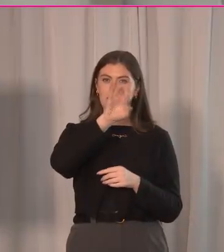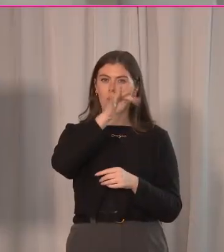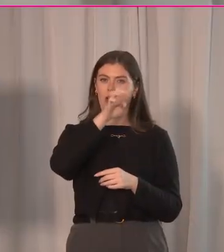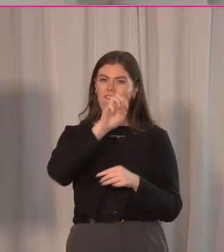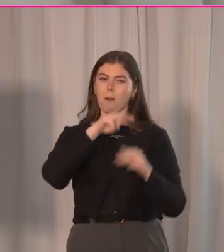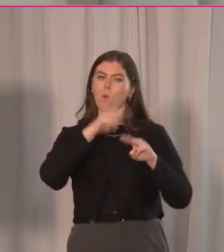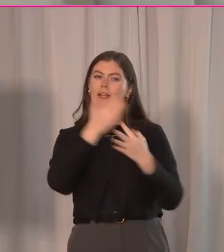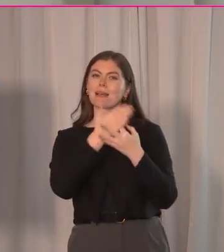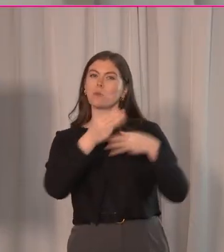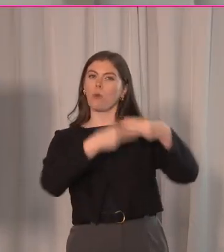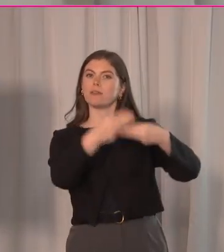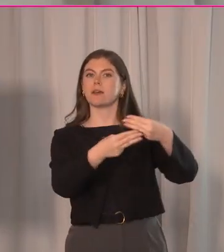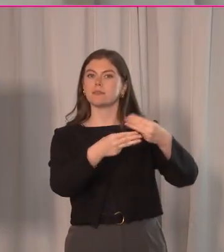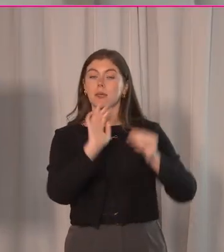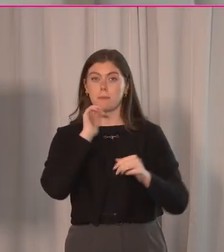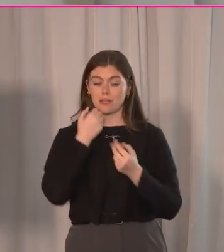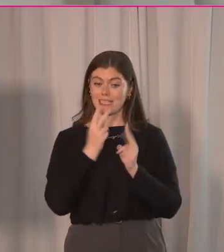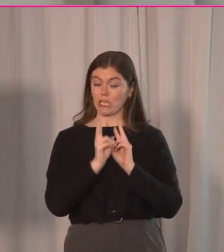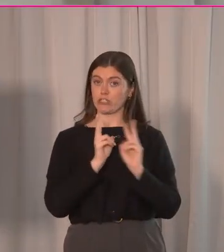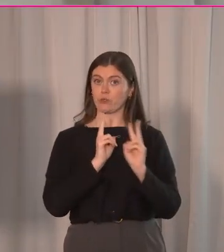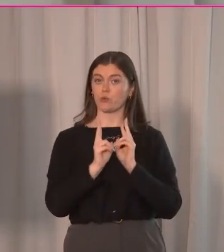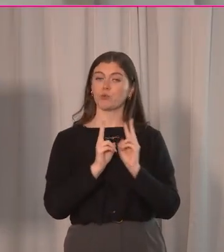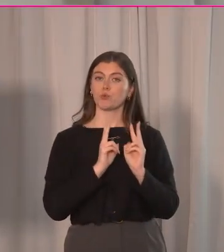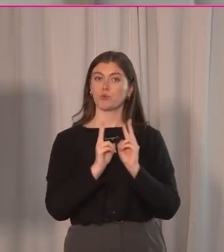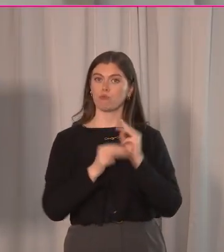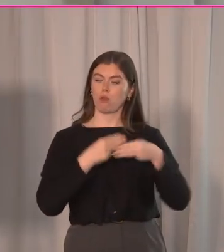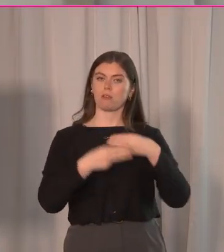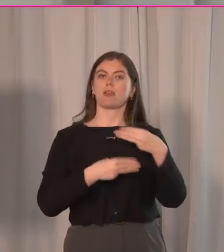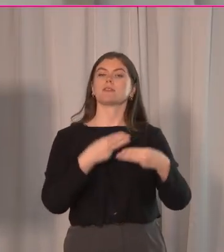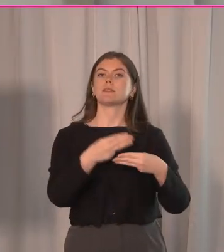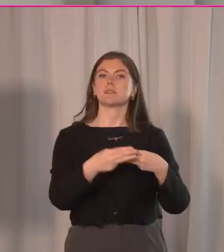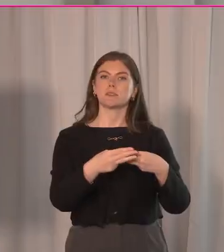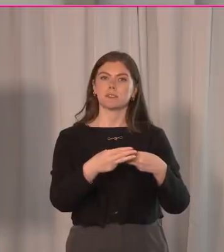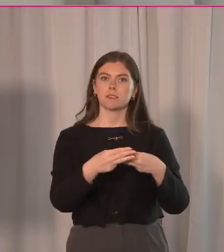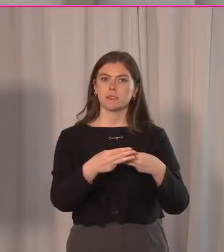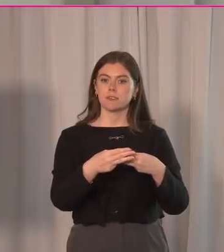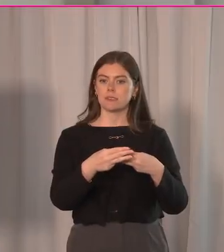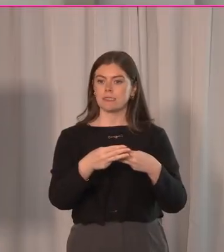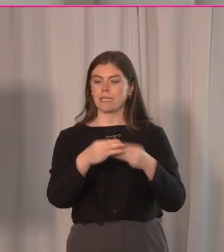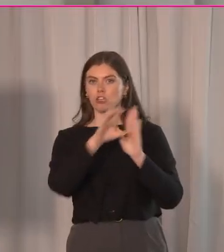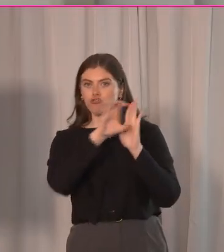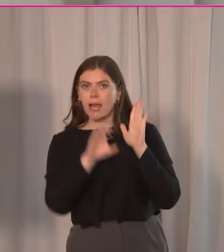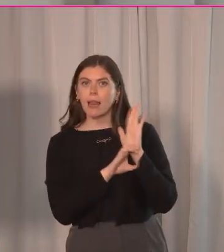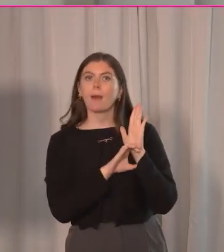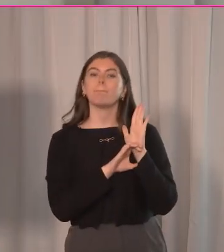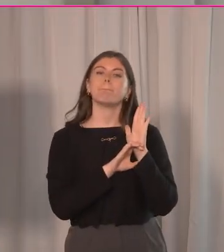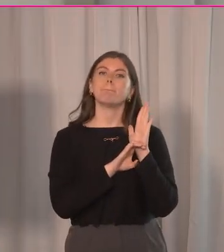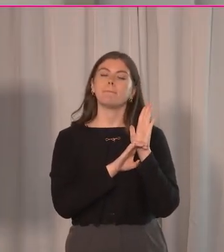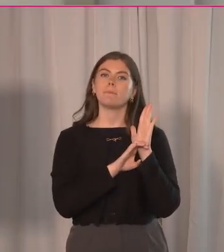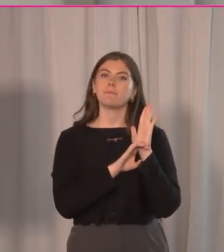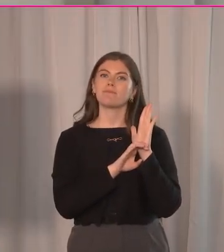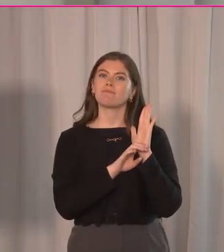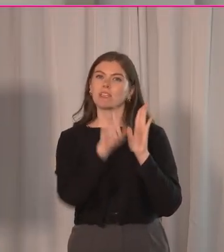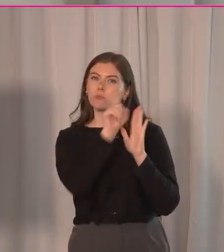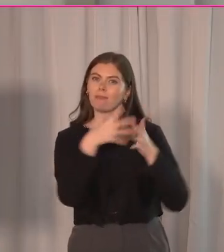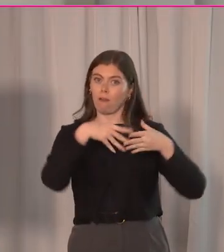because if the interview and interview process and the curriculum, and if it's